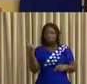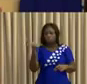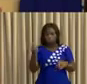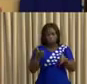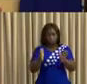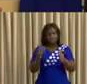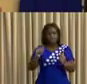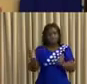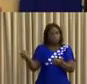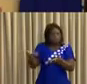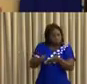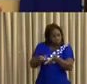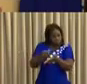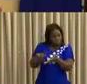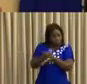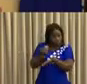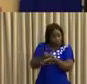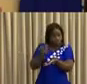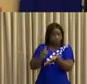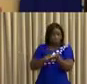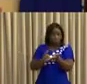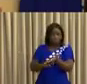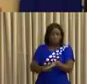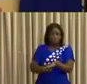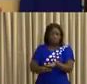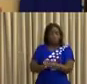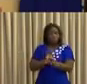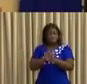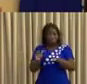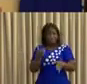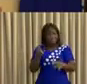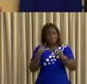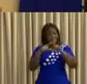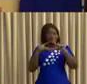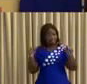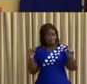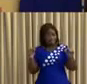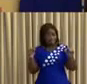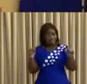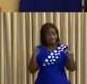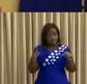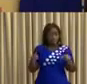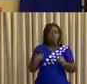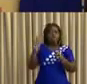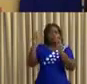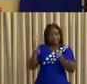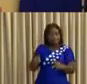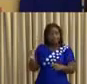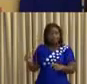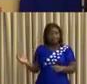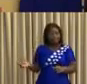identification. In the absence of any of these valid IDs, an applicant can submit